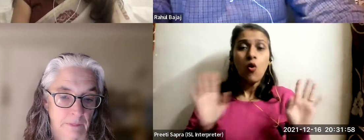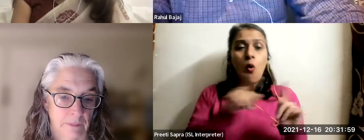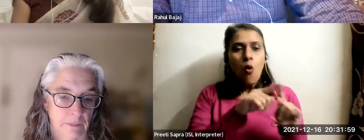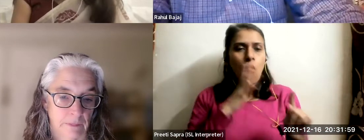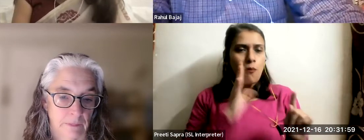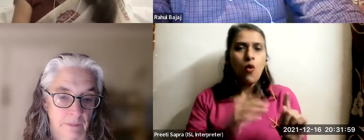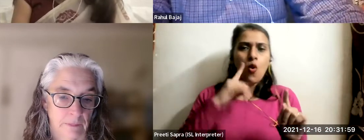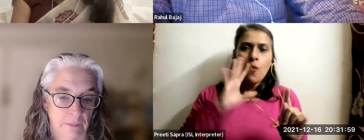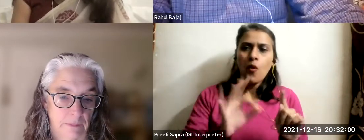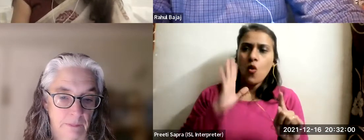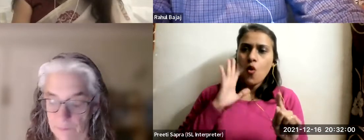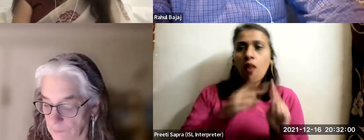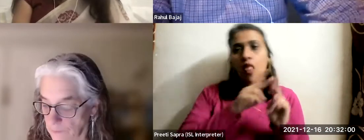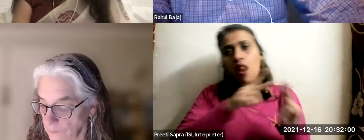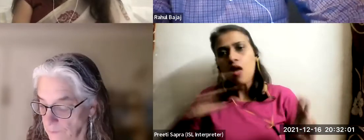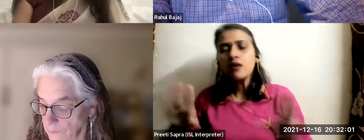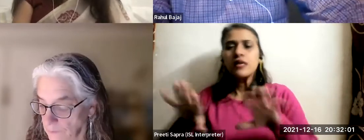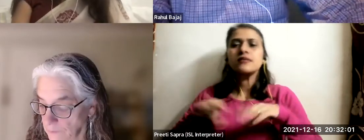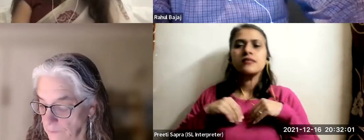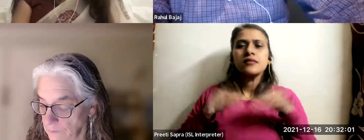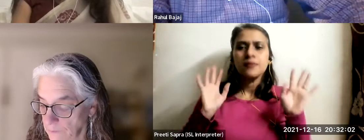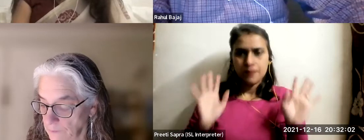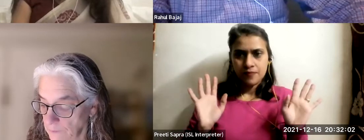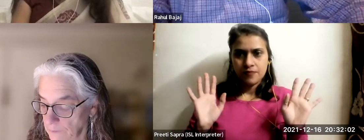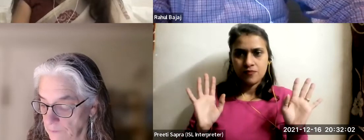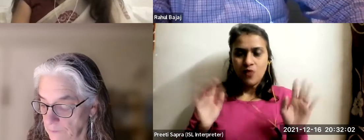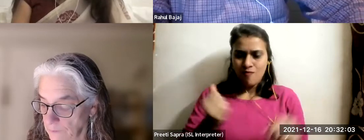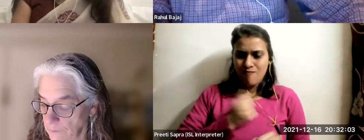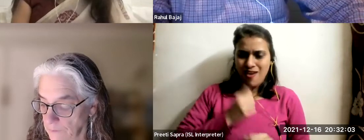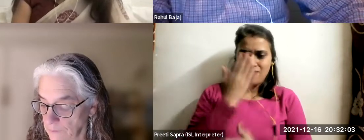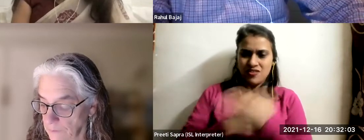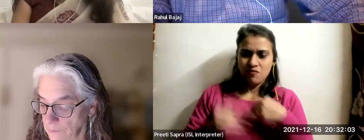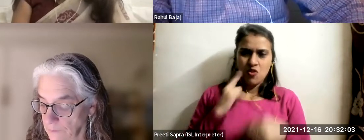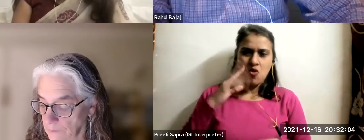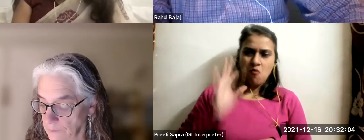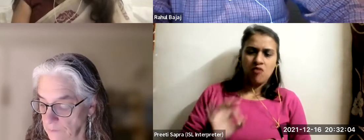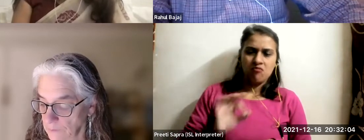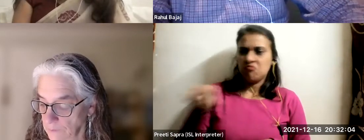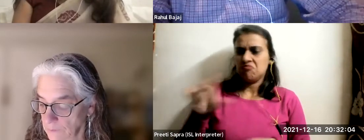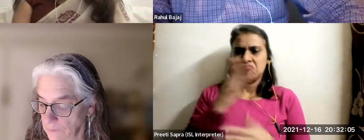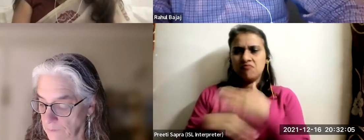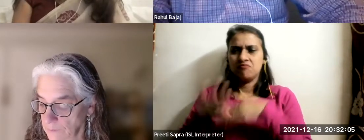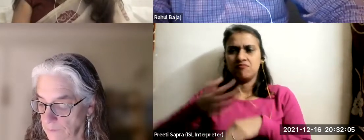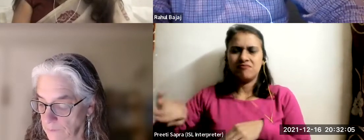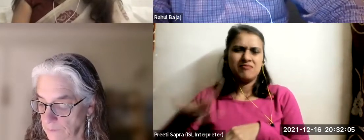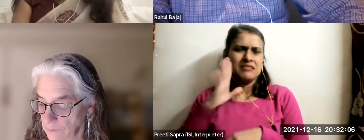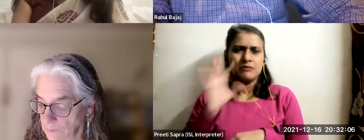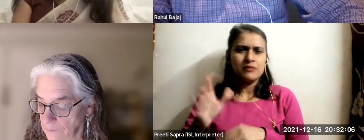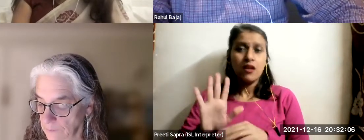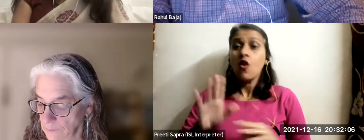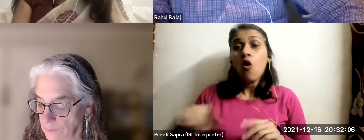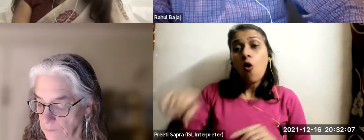and include all disability types and just not your own, so that we can really make things inclusive. Otherwise, just imagine if